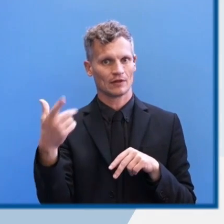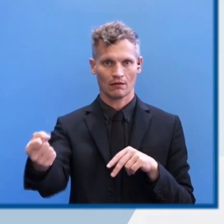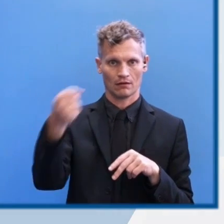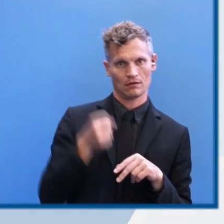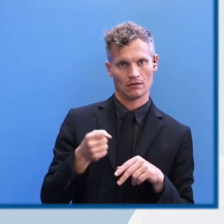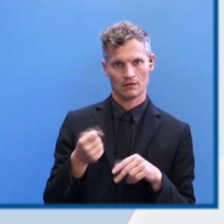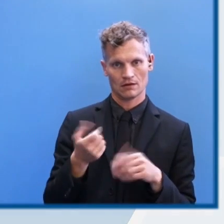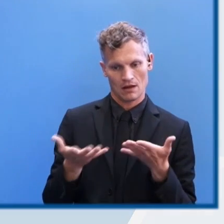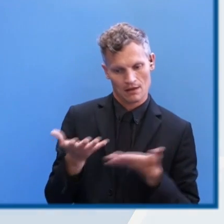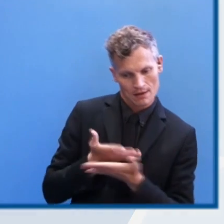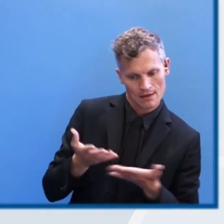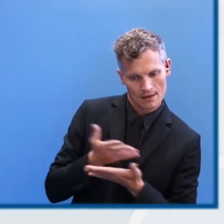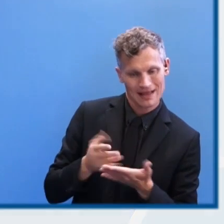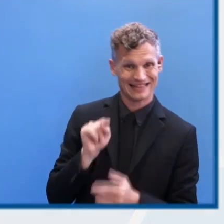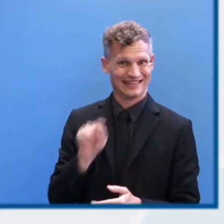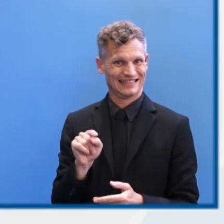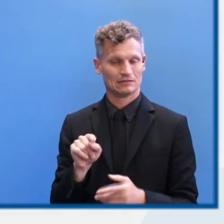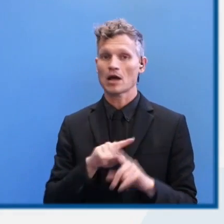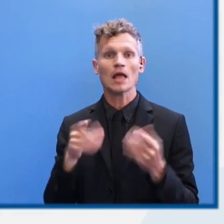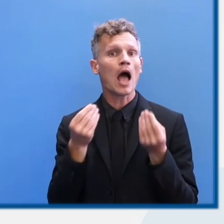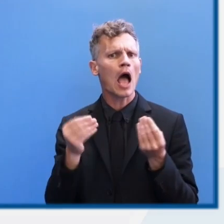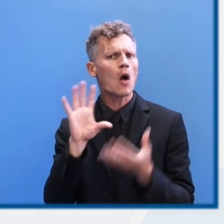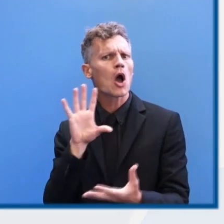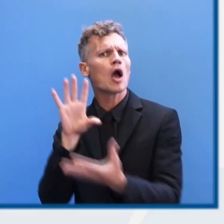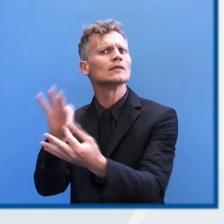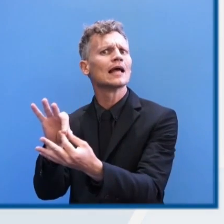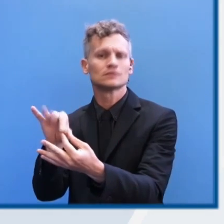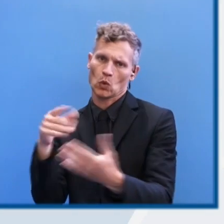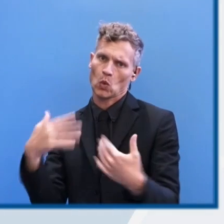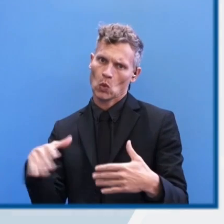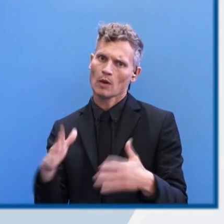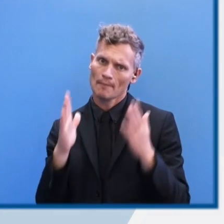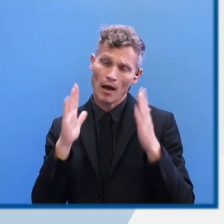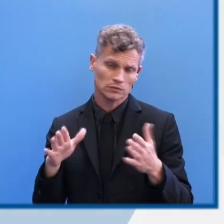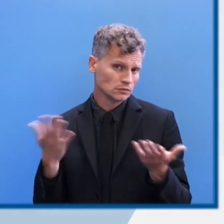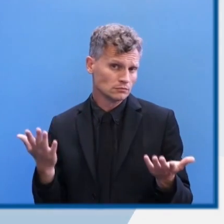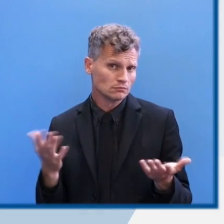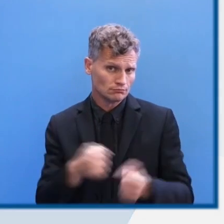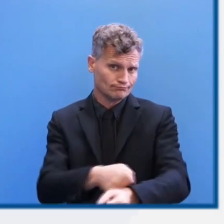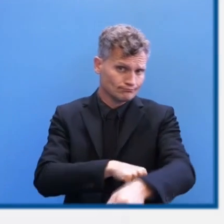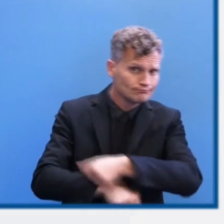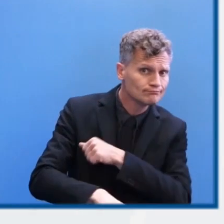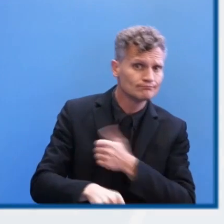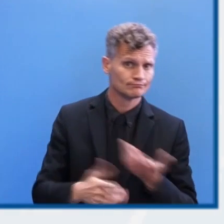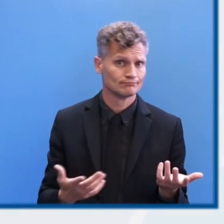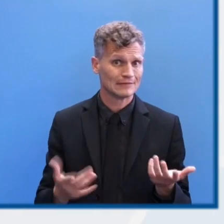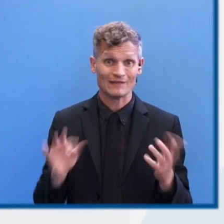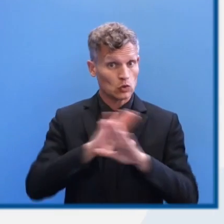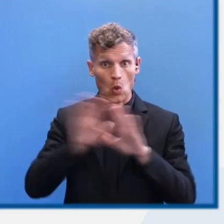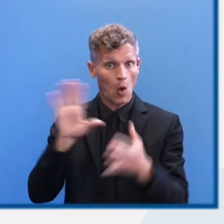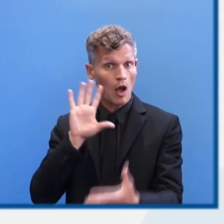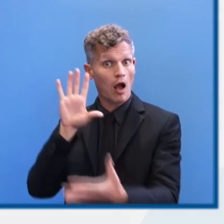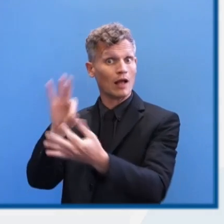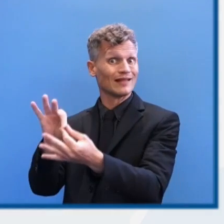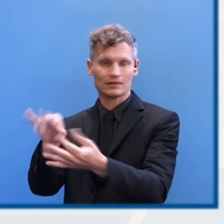mile to reach those communities and to reach those parts of the communities, otherwise you will be left behind. That is critical to